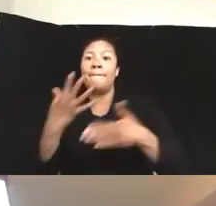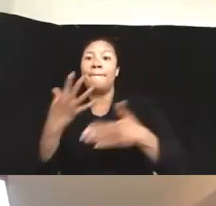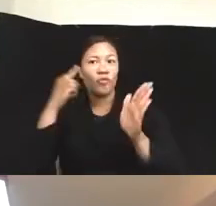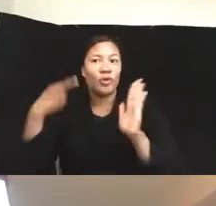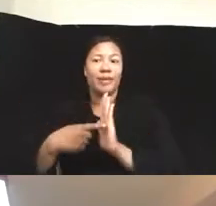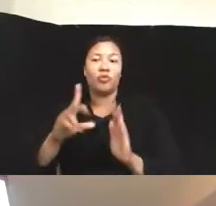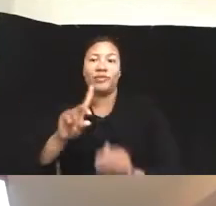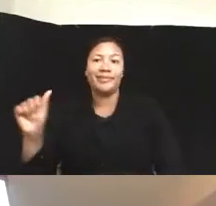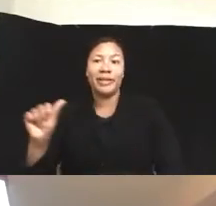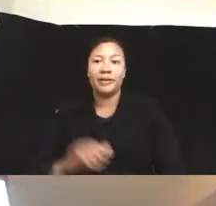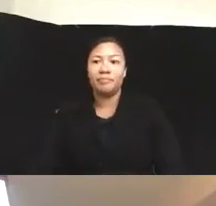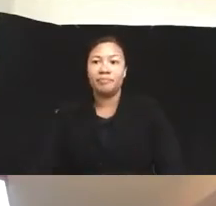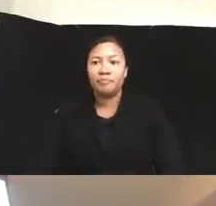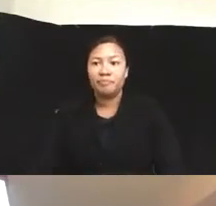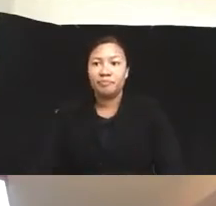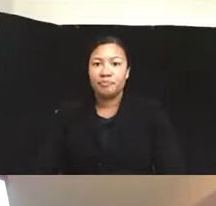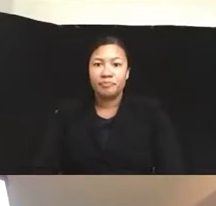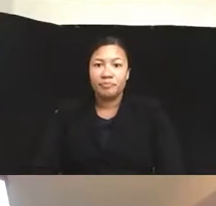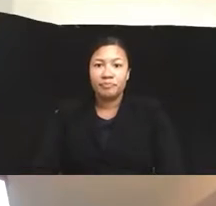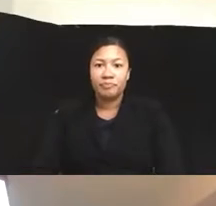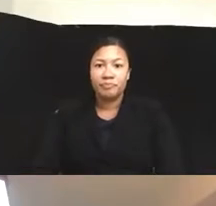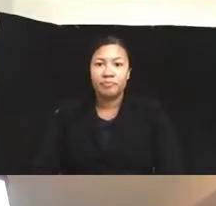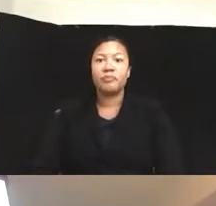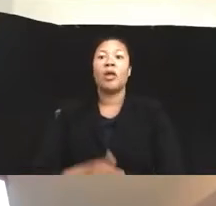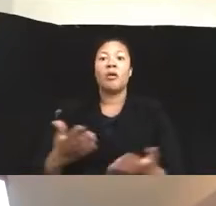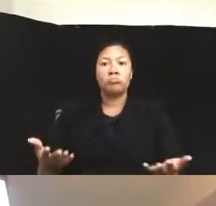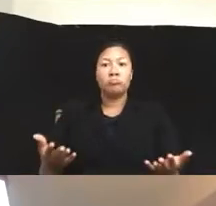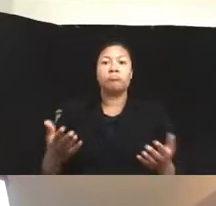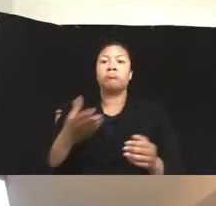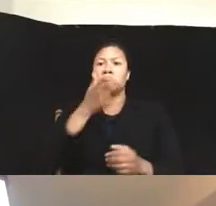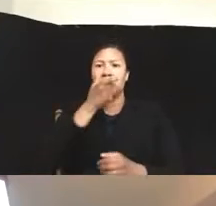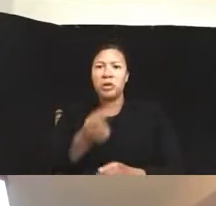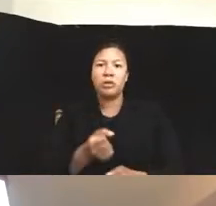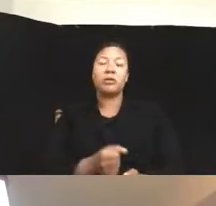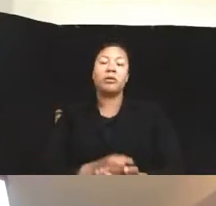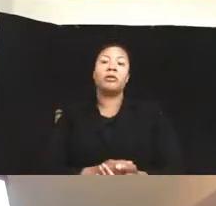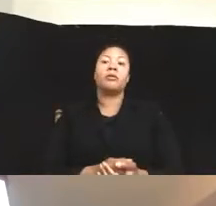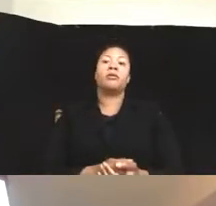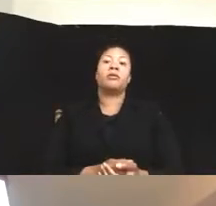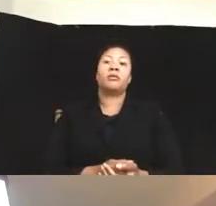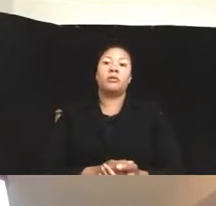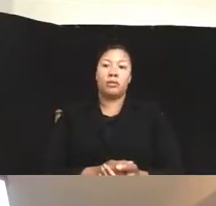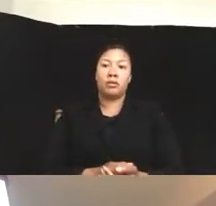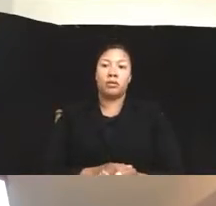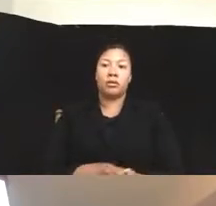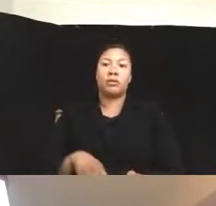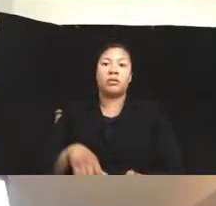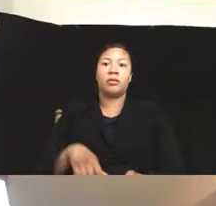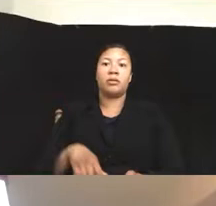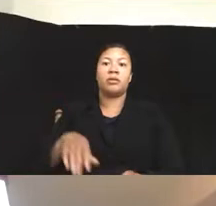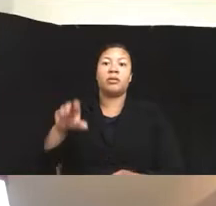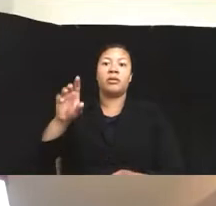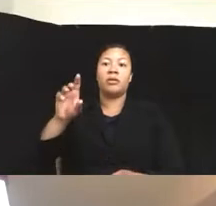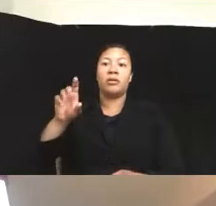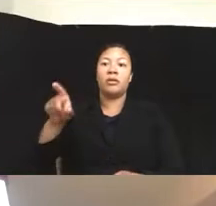that it was interesting because when Dr. Chen was talking earlier about, you